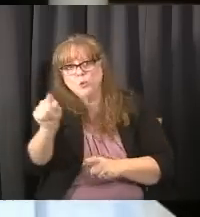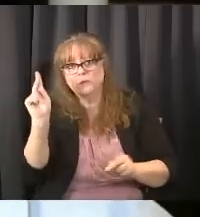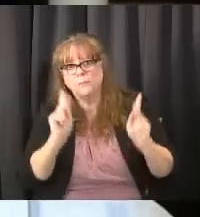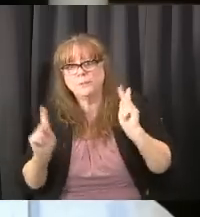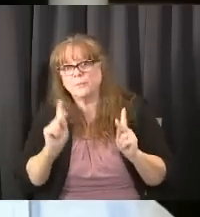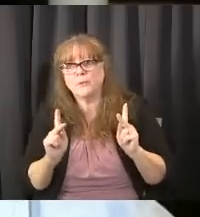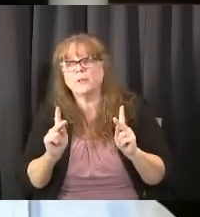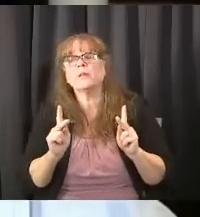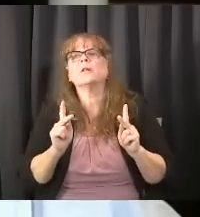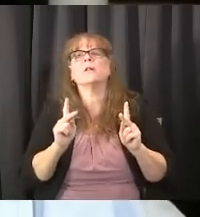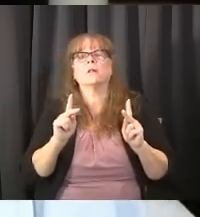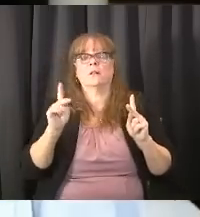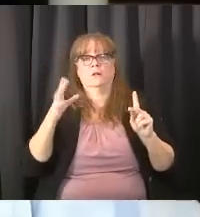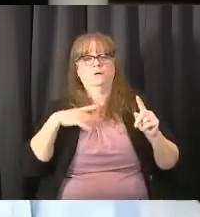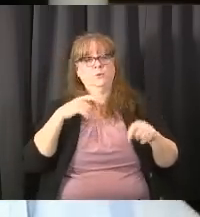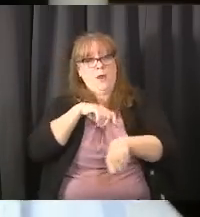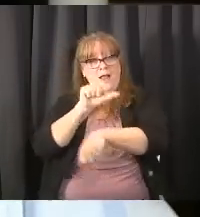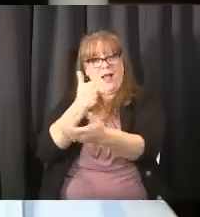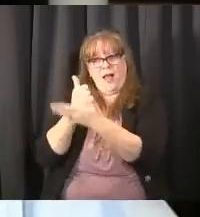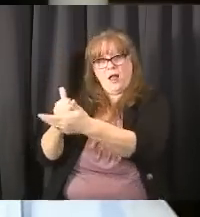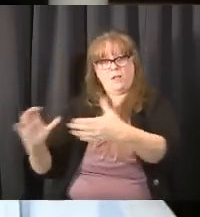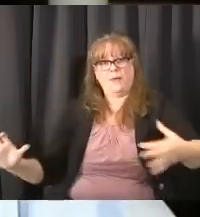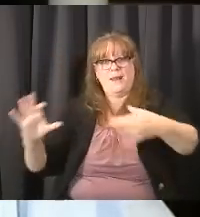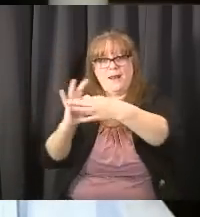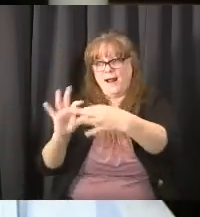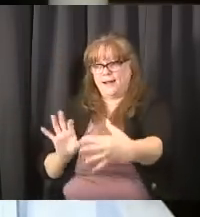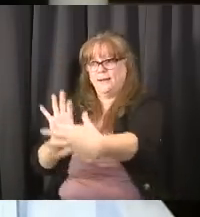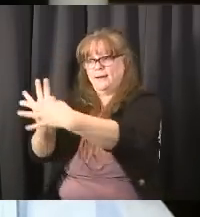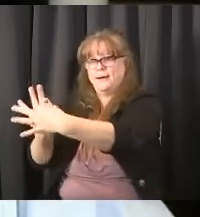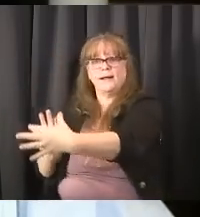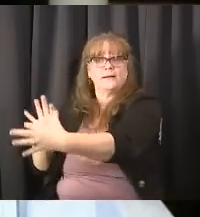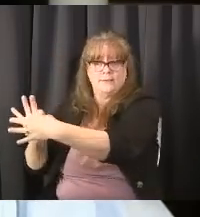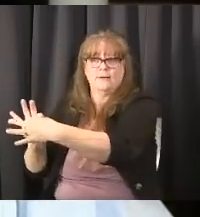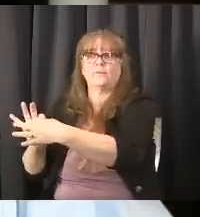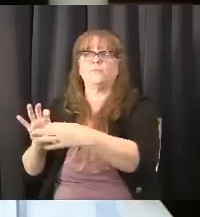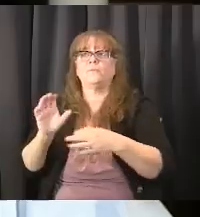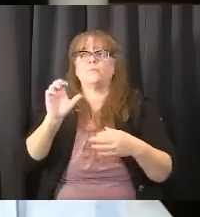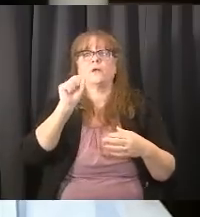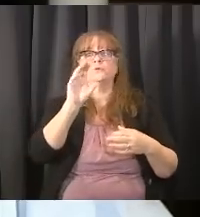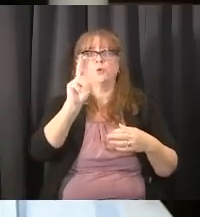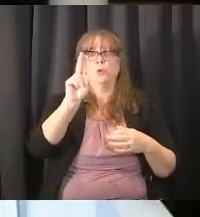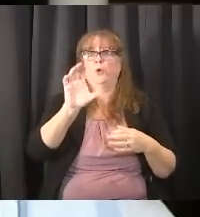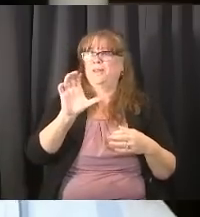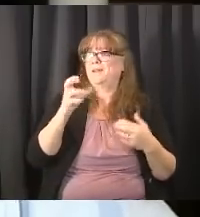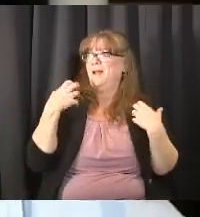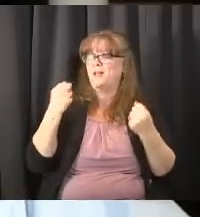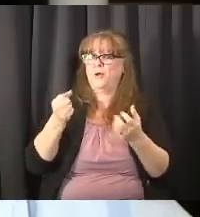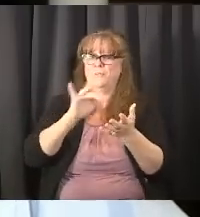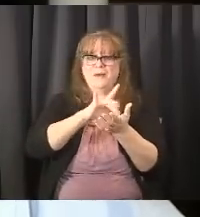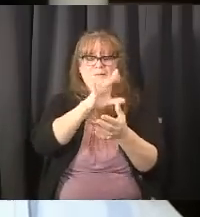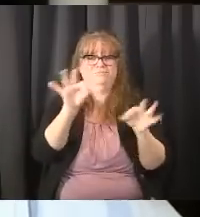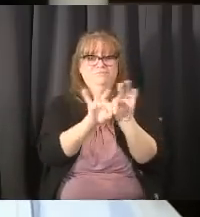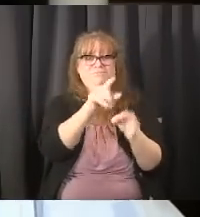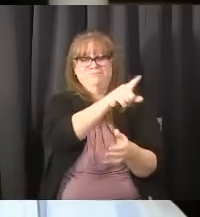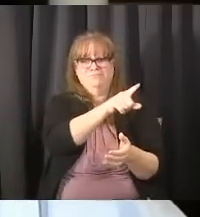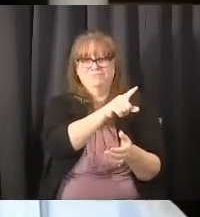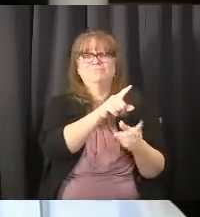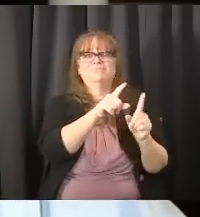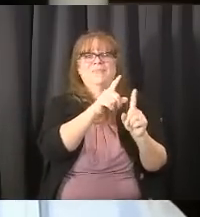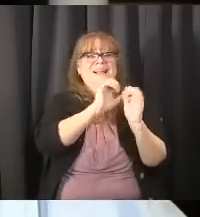with the CU School of Medicine, hooked us up with UCHealth, and that's how this came about. And we've also been partnering